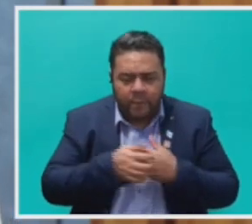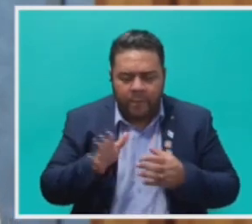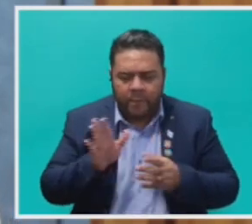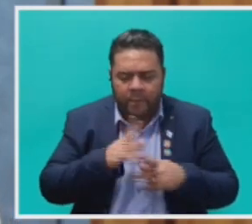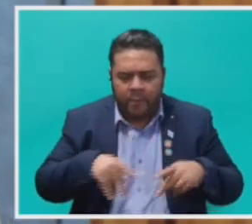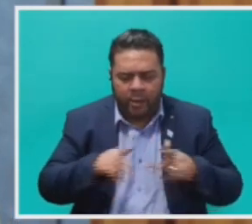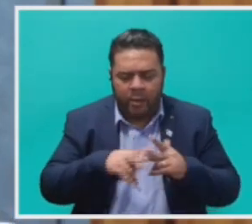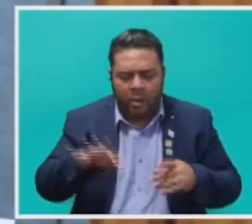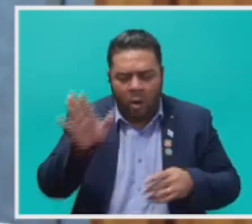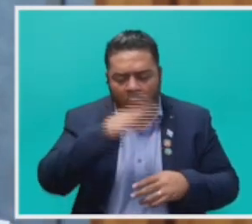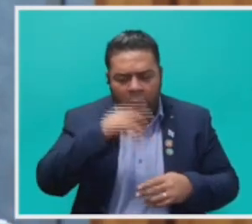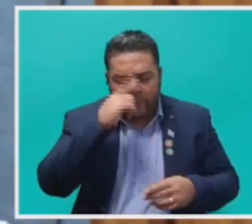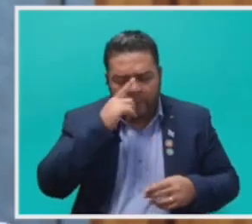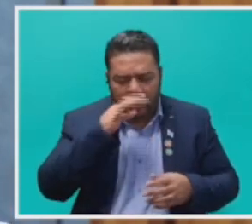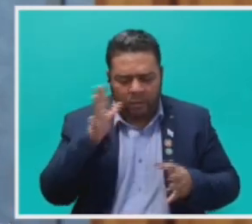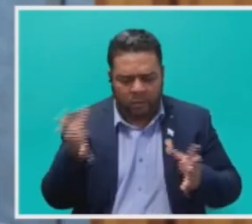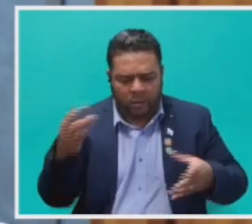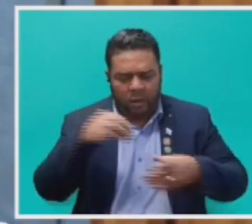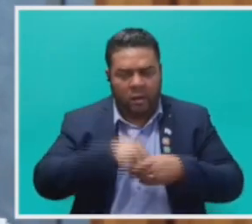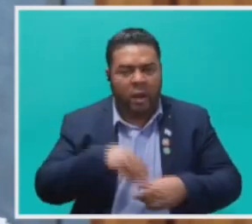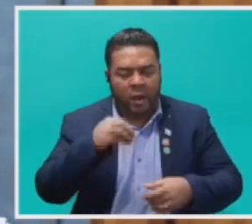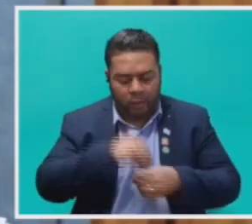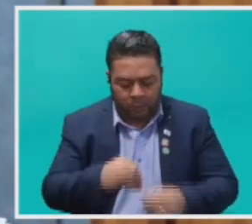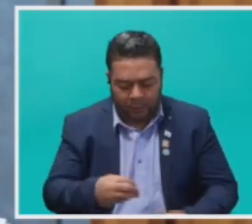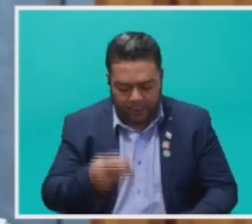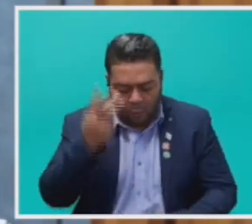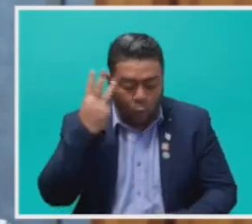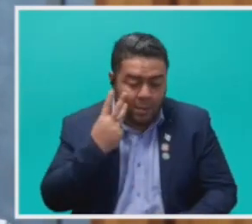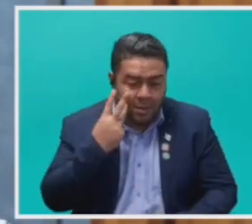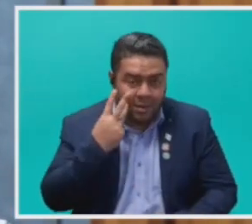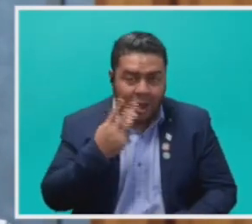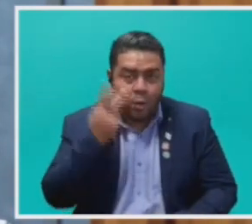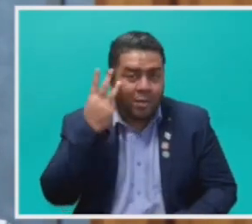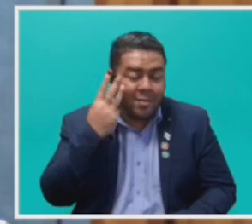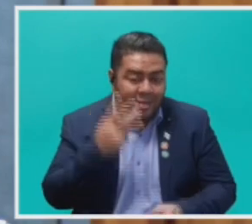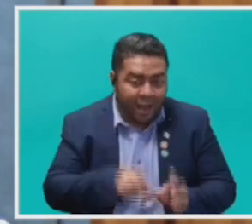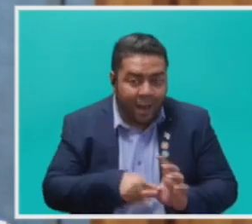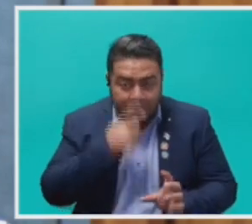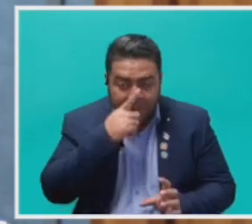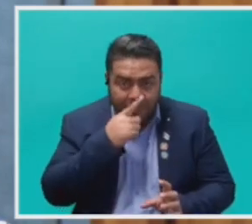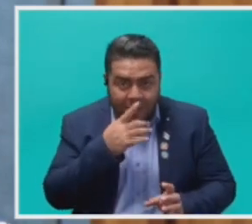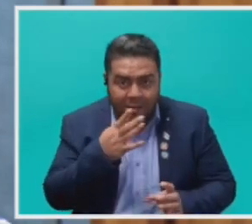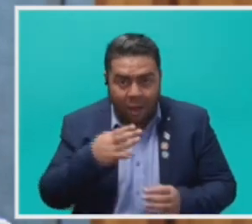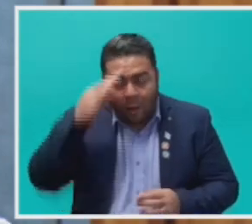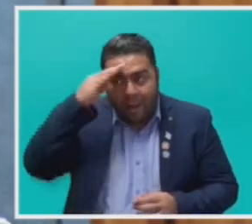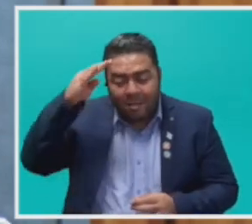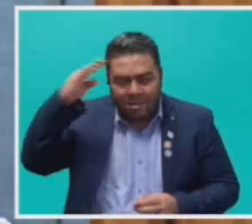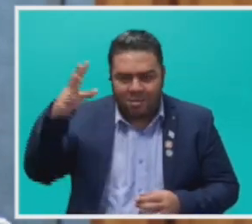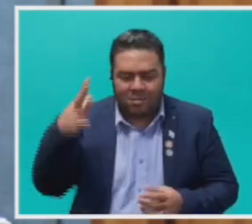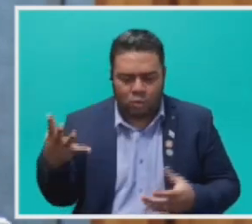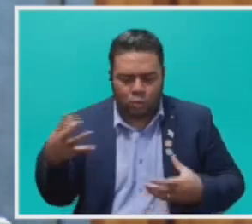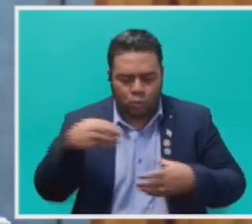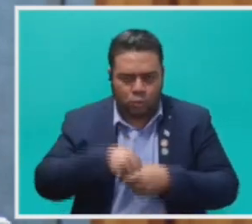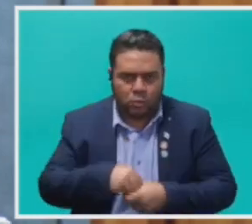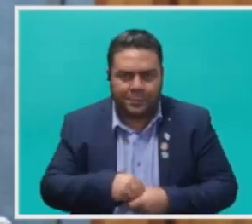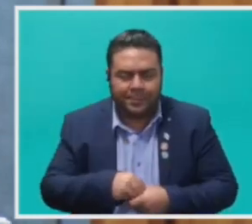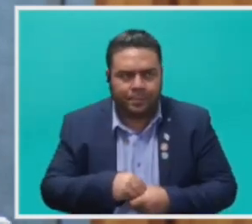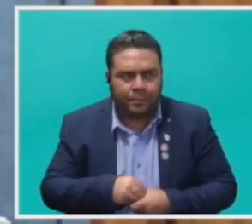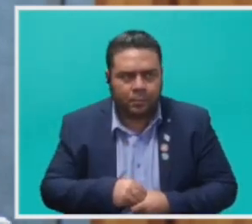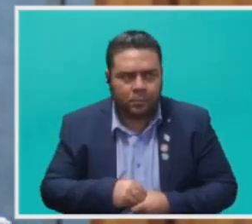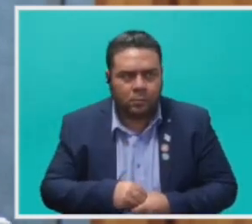of our society are engaged, including our women, young, and elders. And there is continuity to ensure healing and